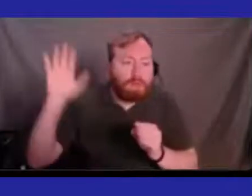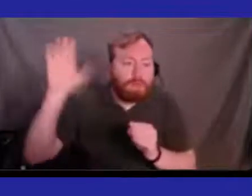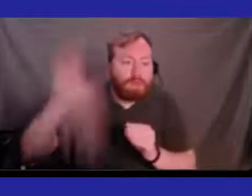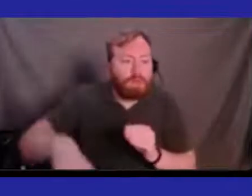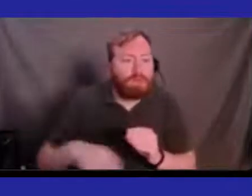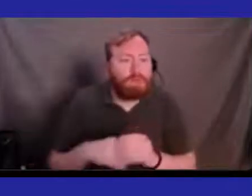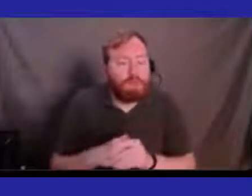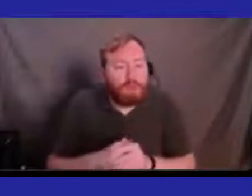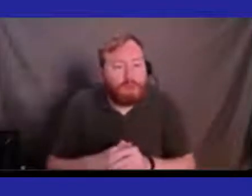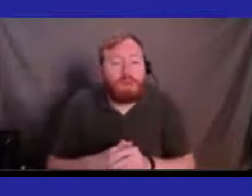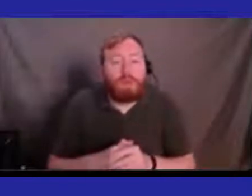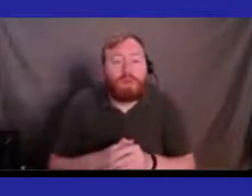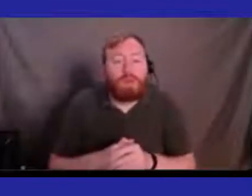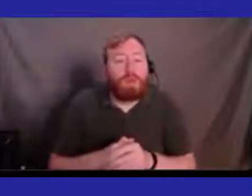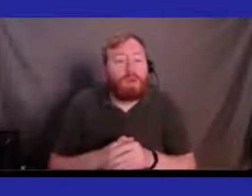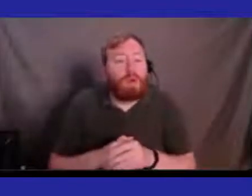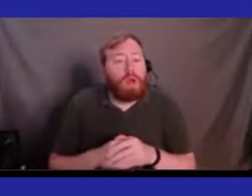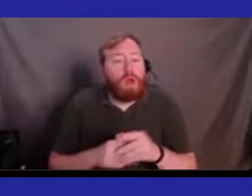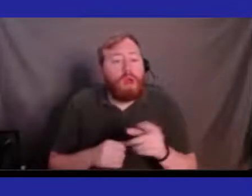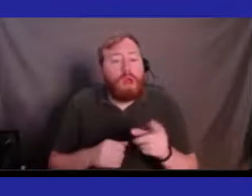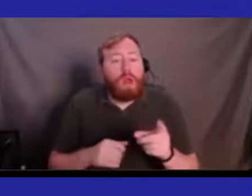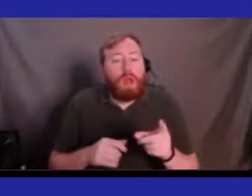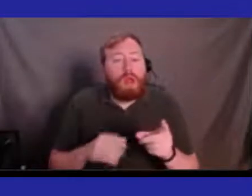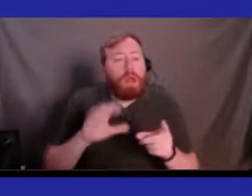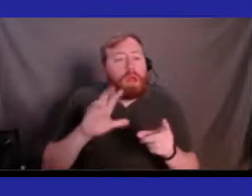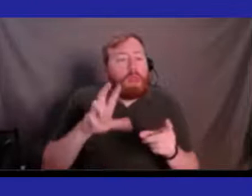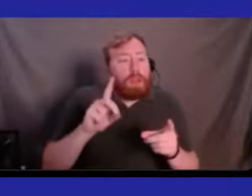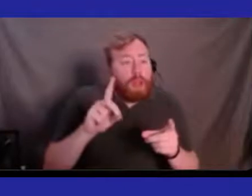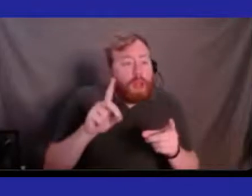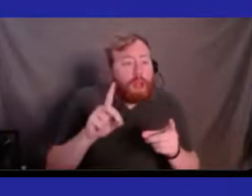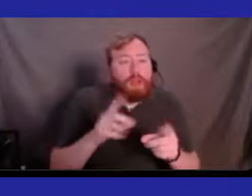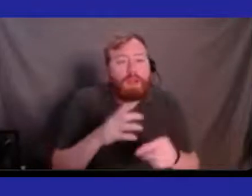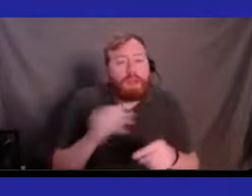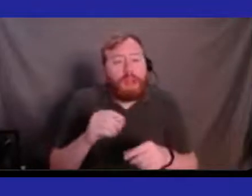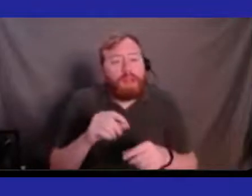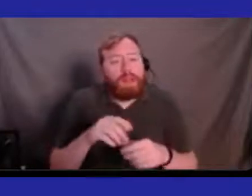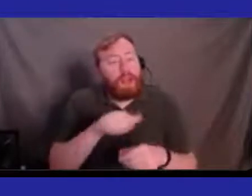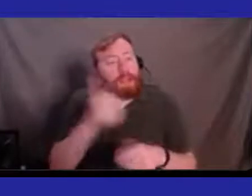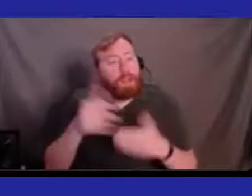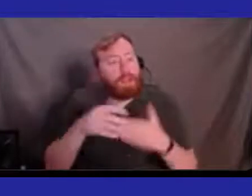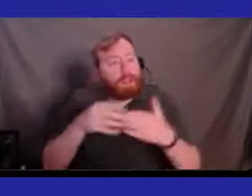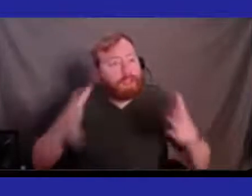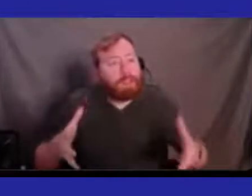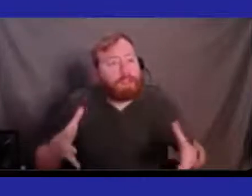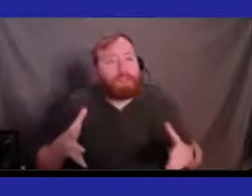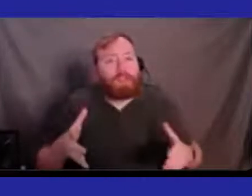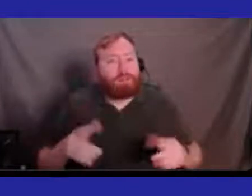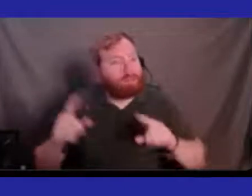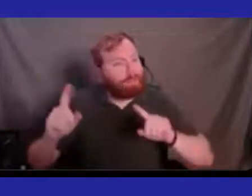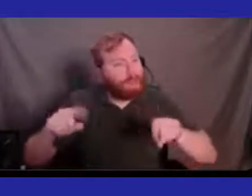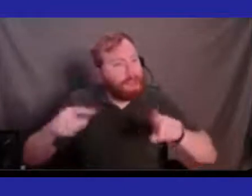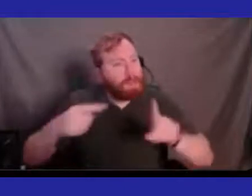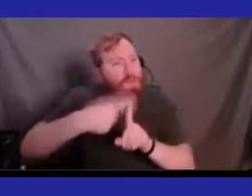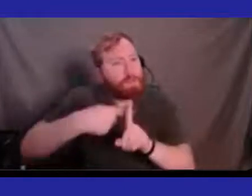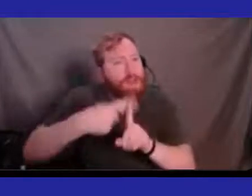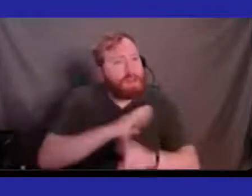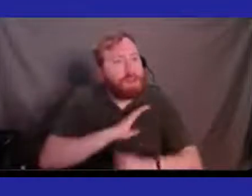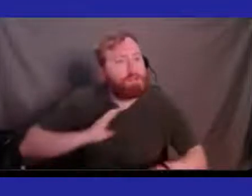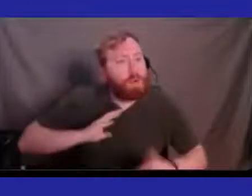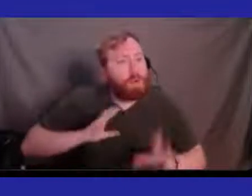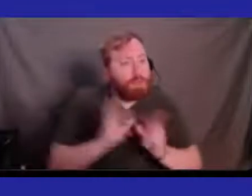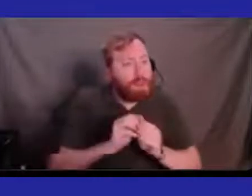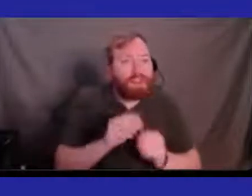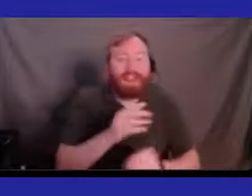other participants in leadership. They are at our monthly board meeting, and they are at each of our committee